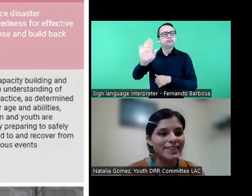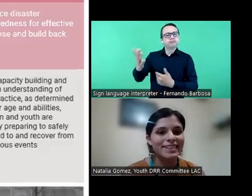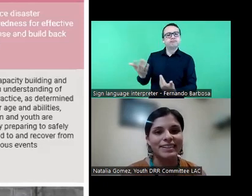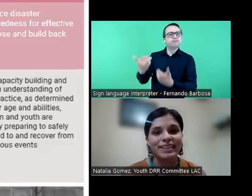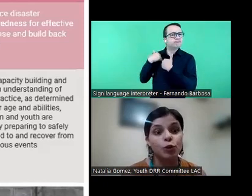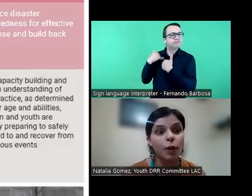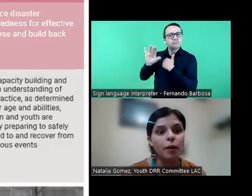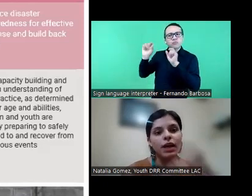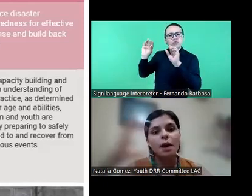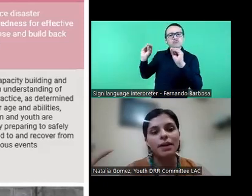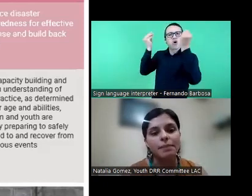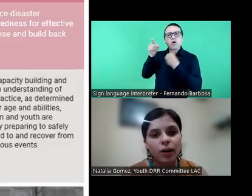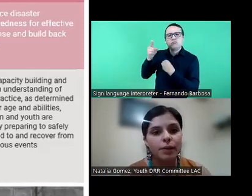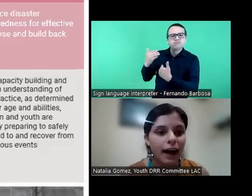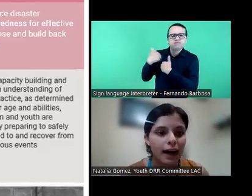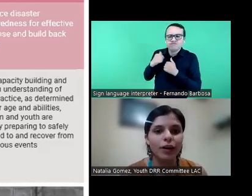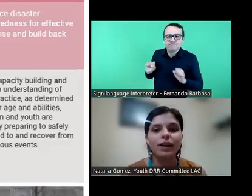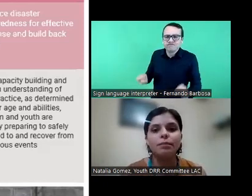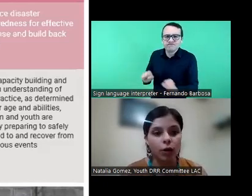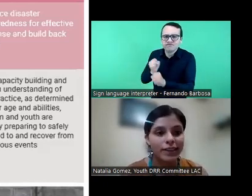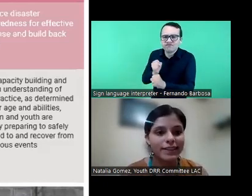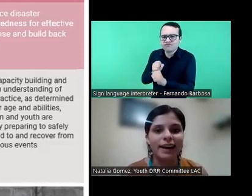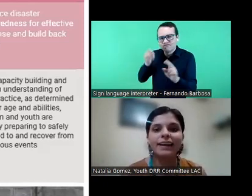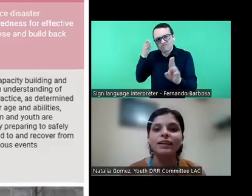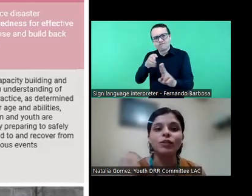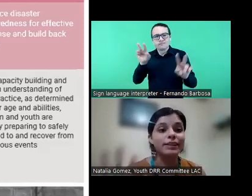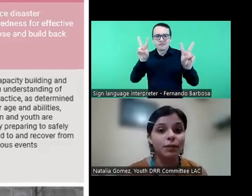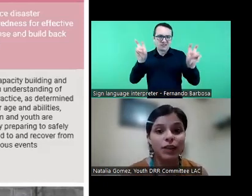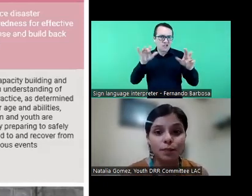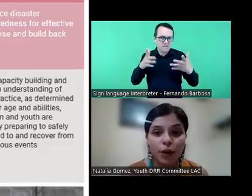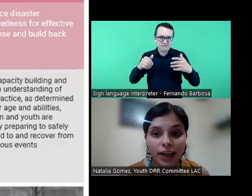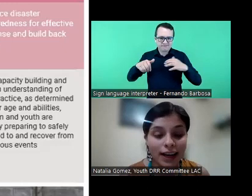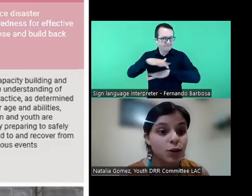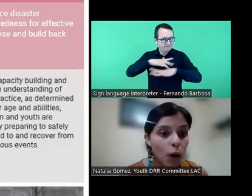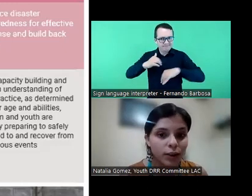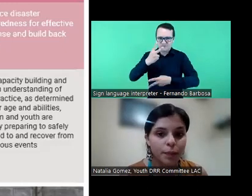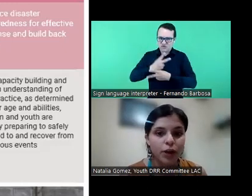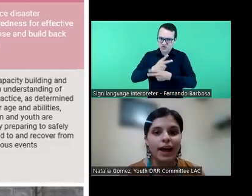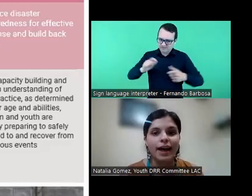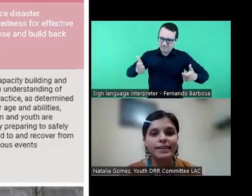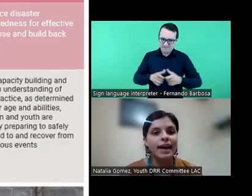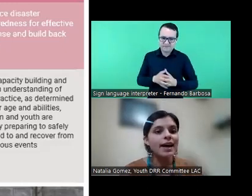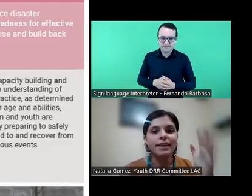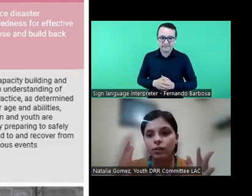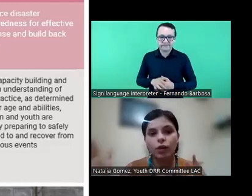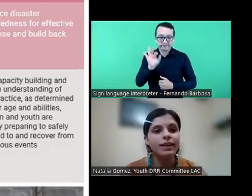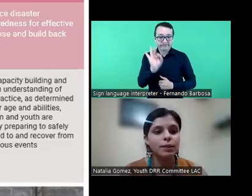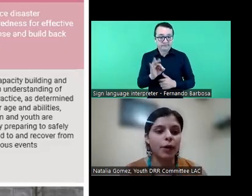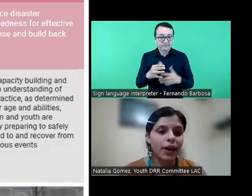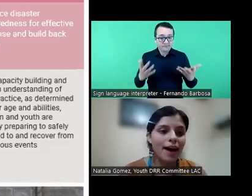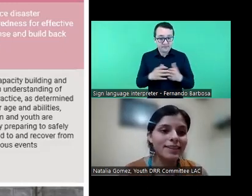Now, what is the role of youth in the disaster risk recovery? We can frame them in the